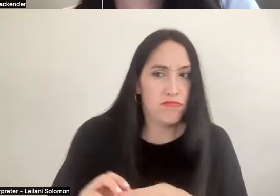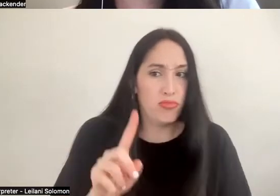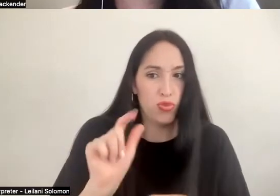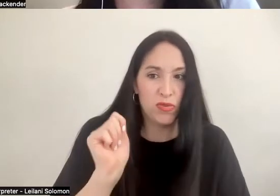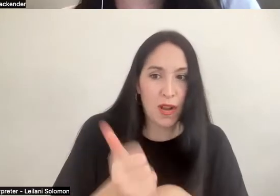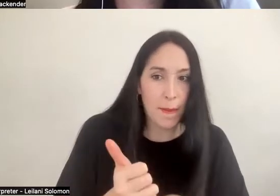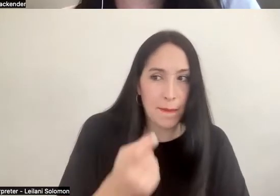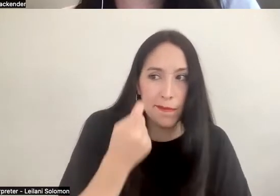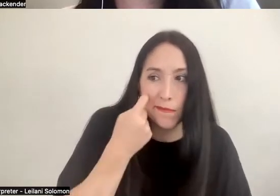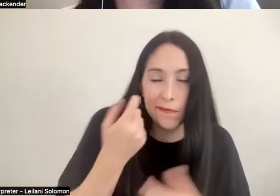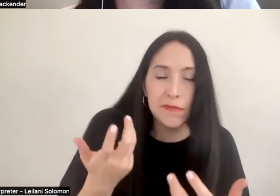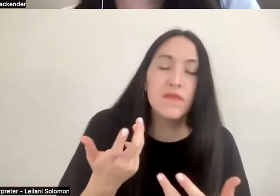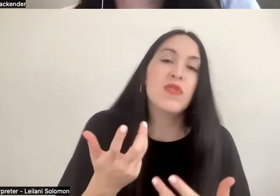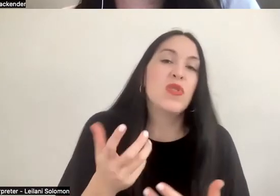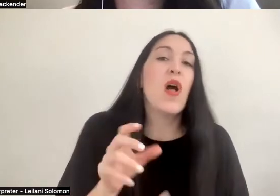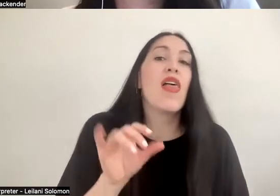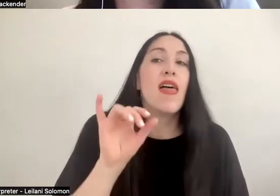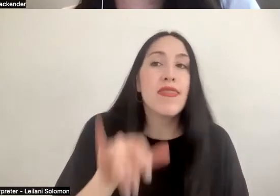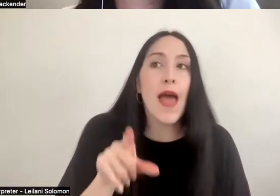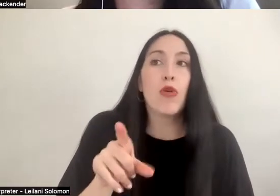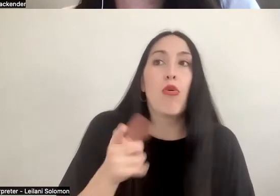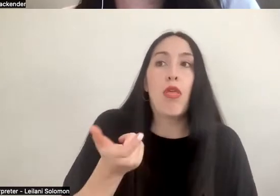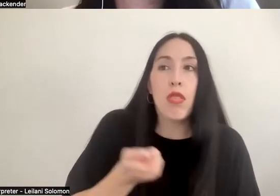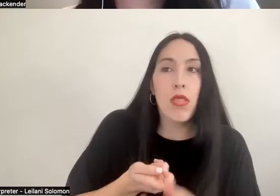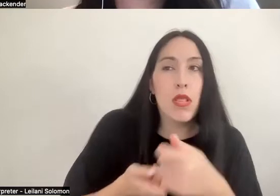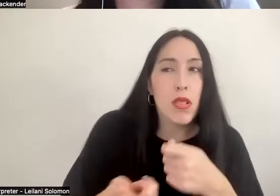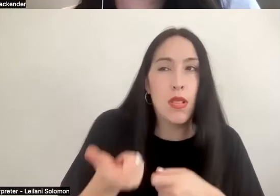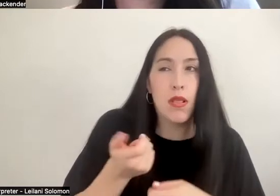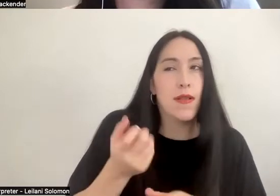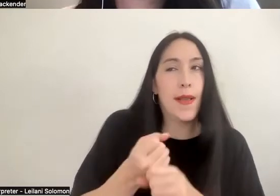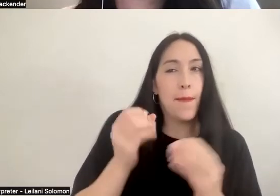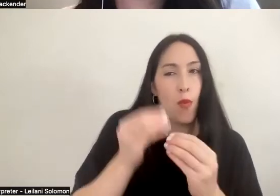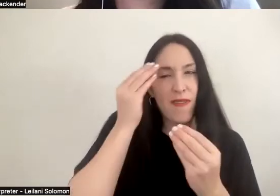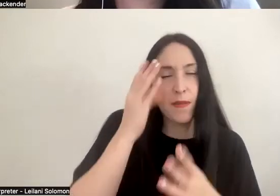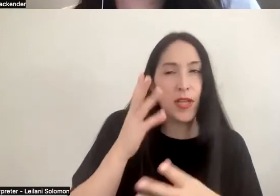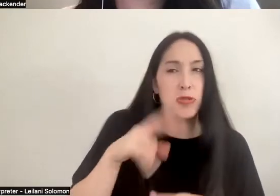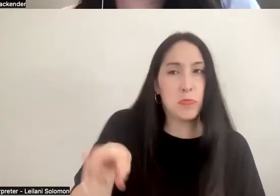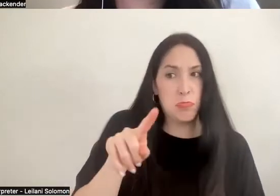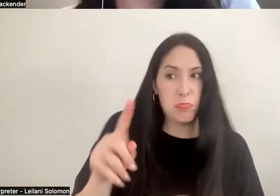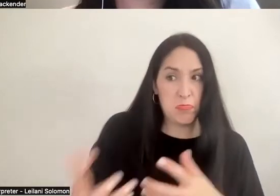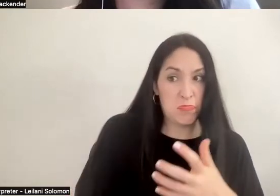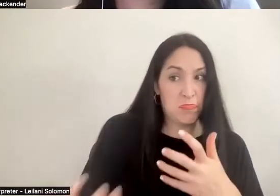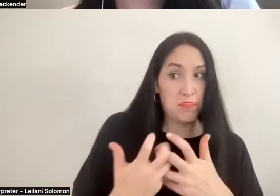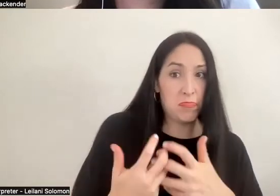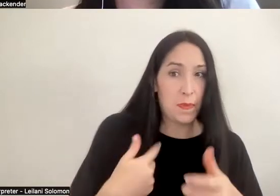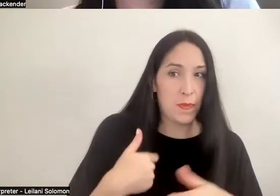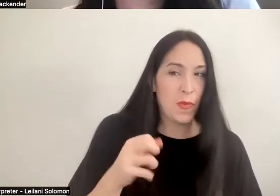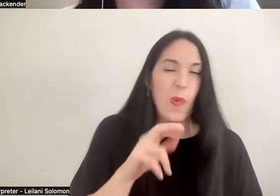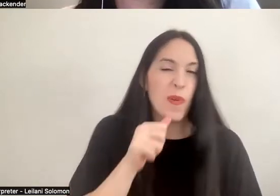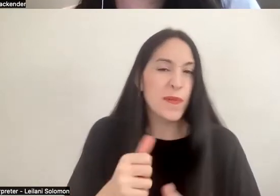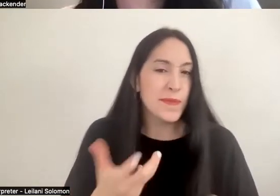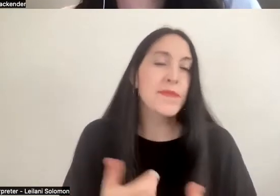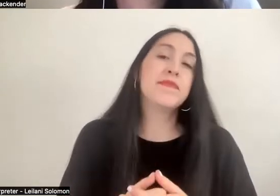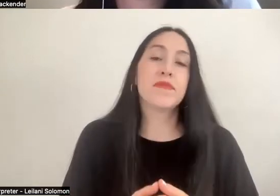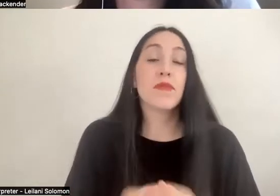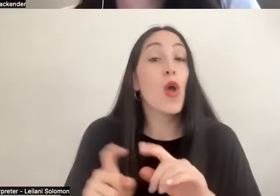Those types of questions that are going to get more information on, is this the right attorney for you? And then also talking to your peers to have